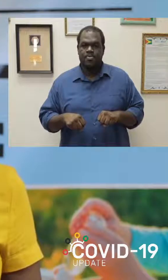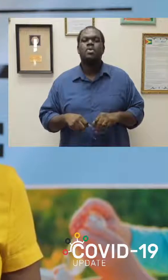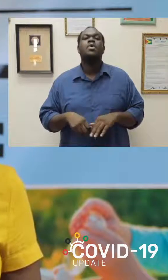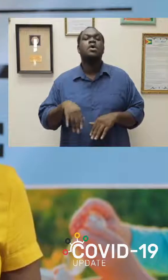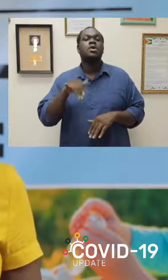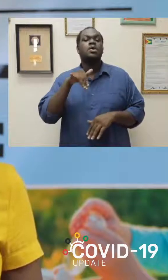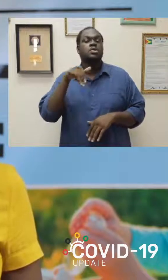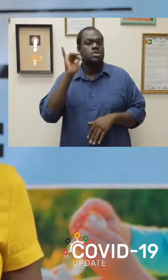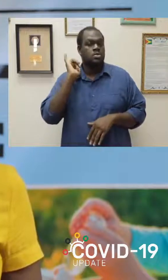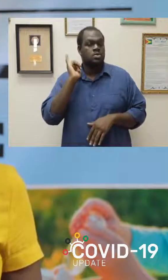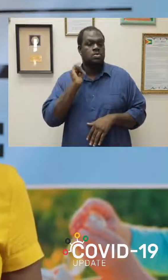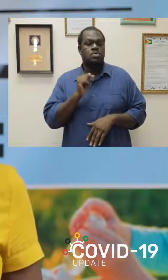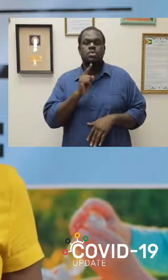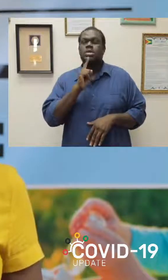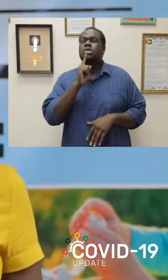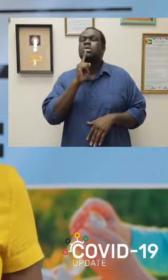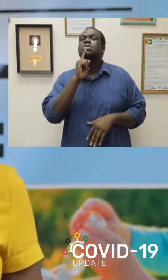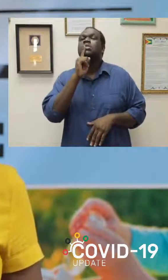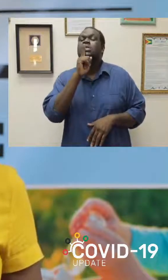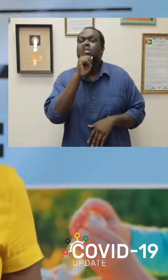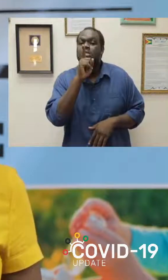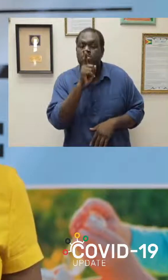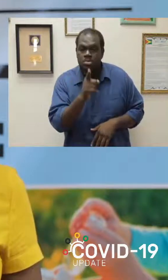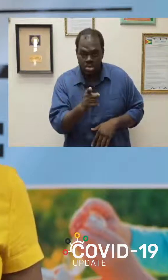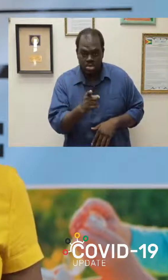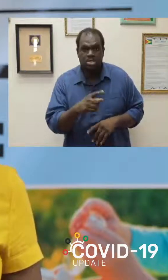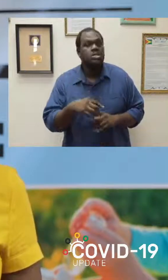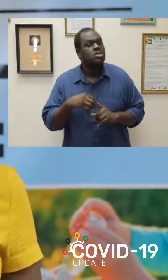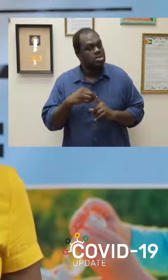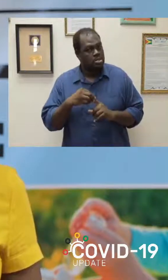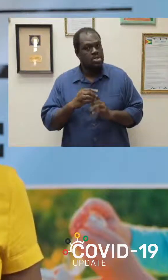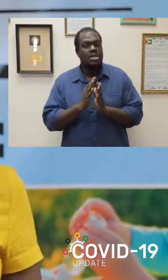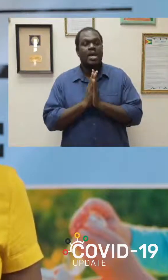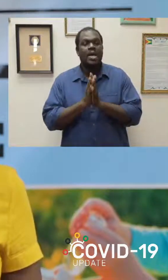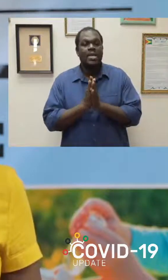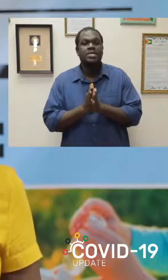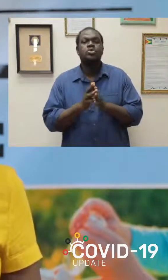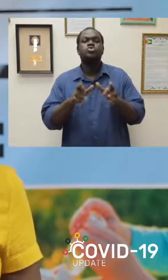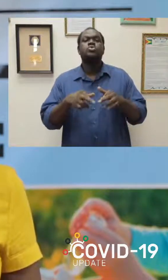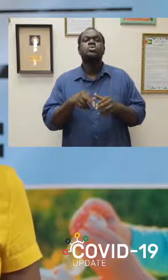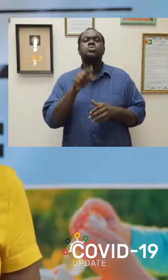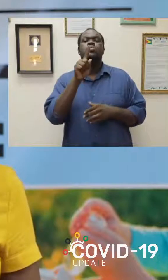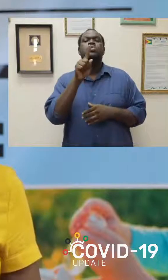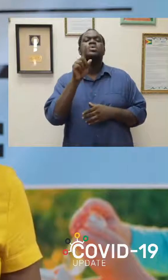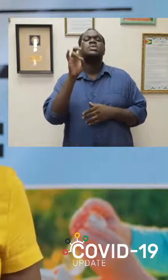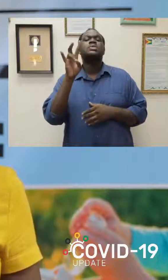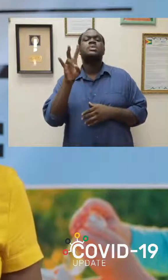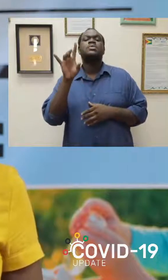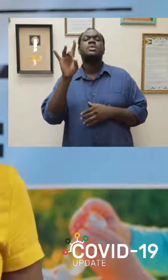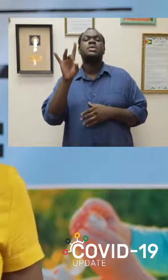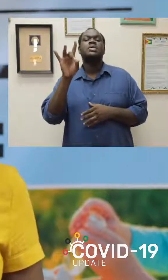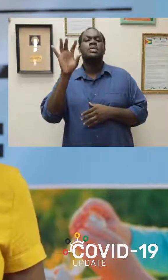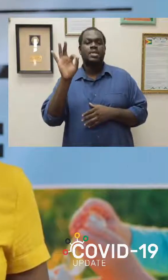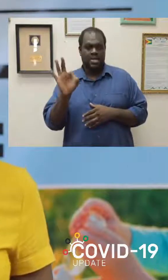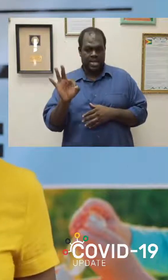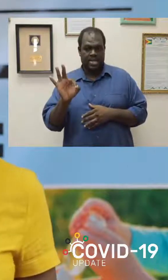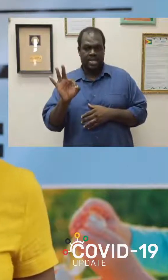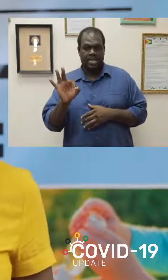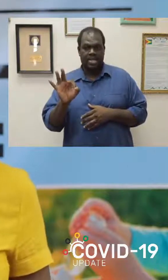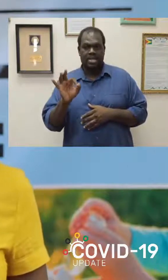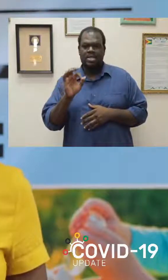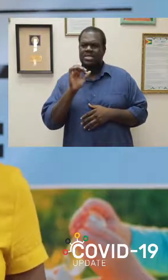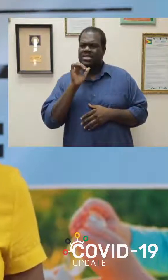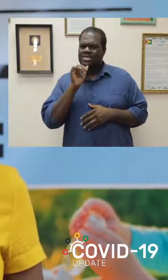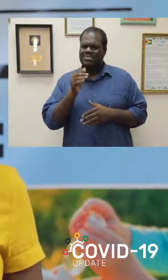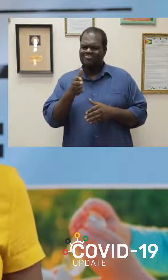special appeal to residents of regions 1, 7, 8, and 9 to avoid